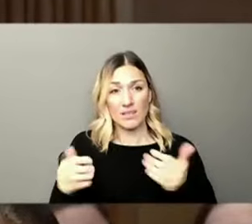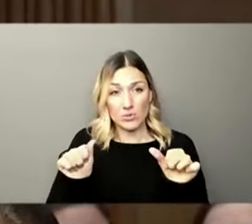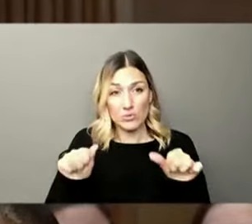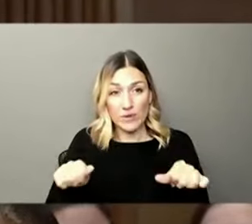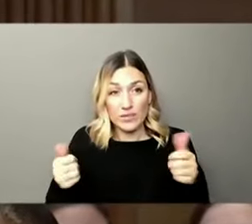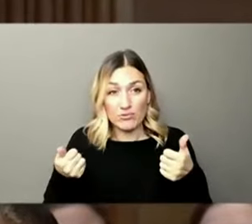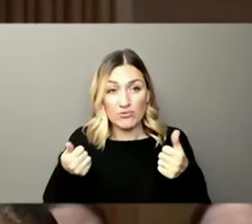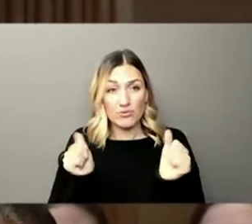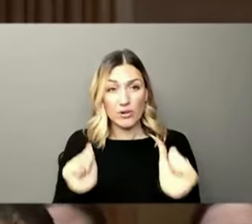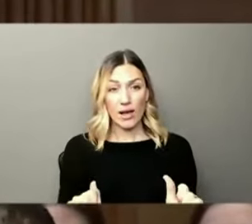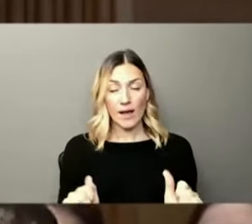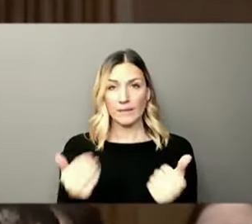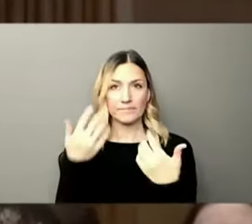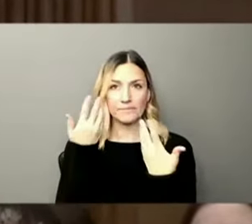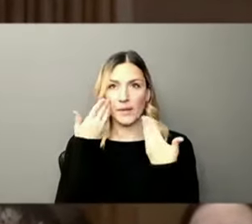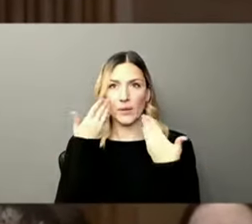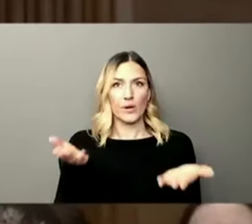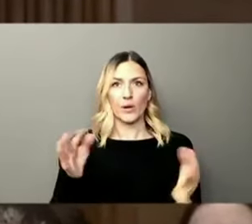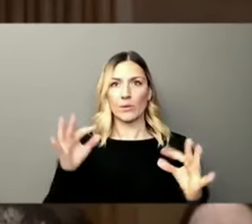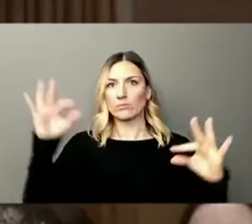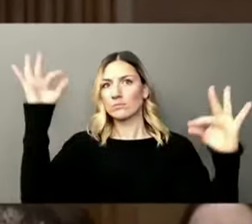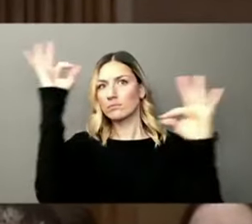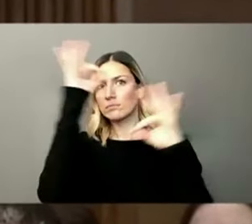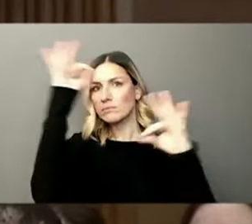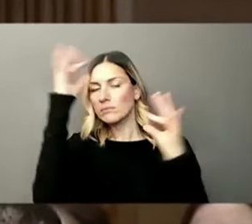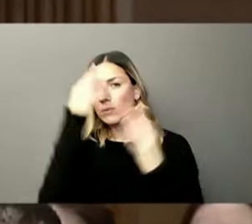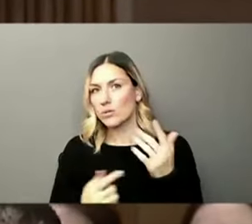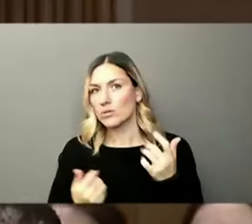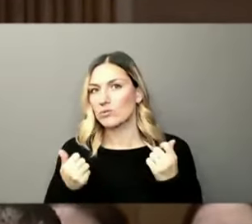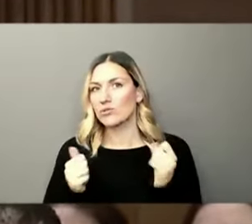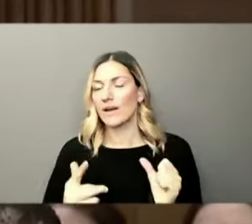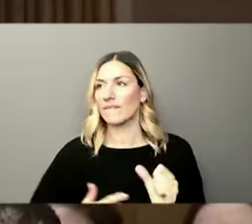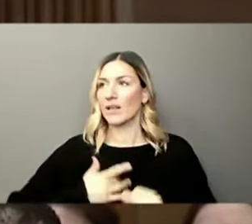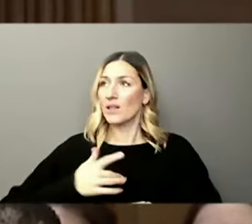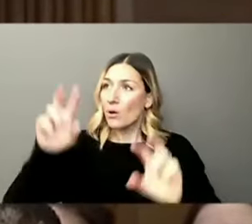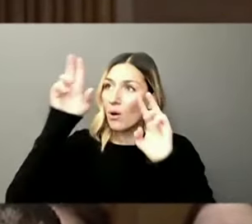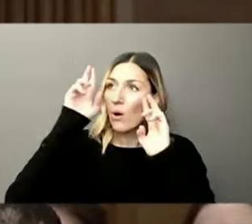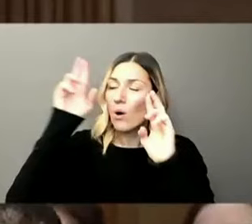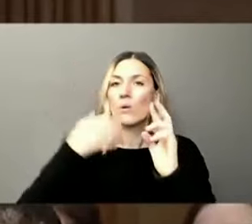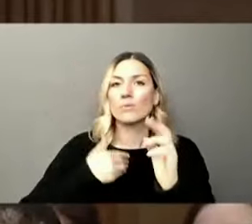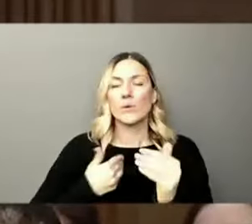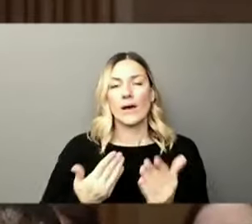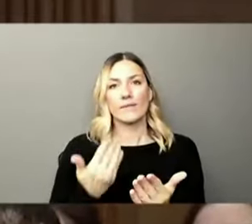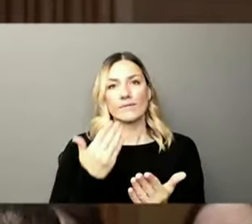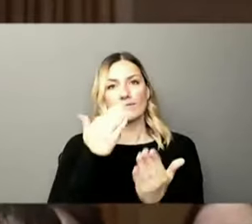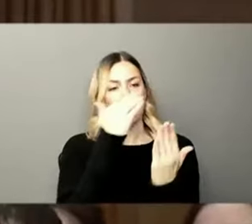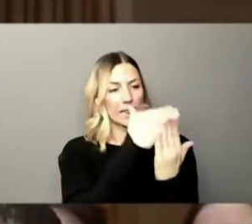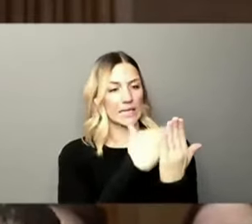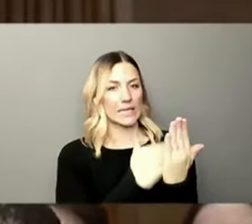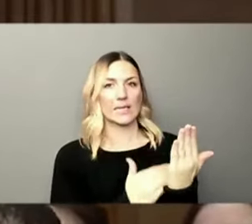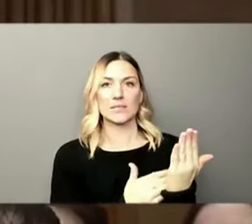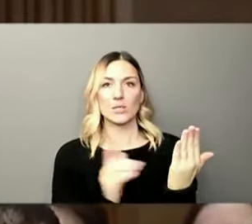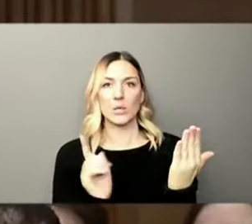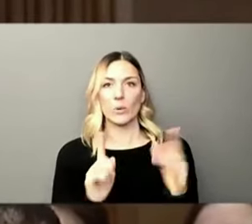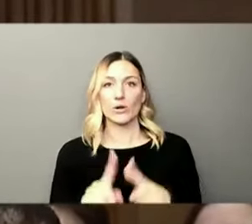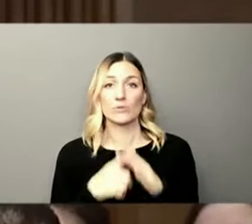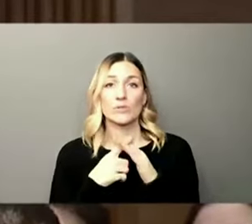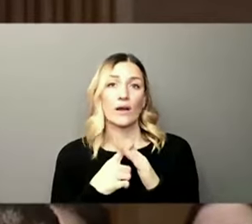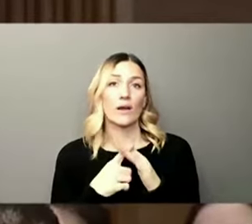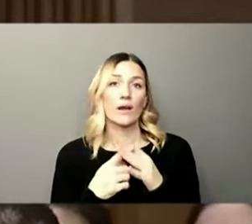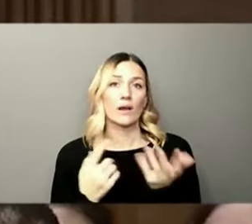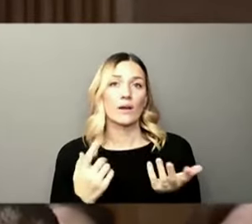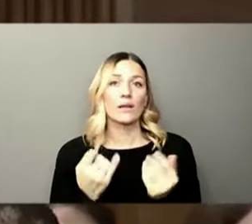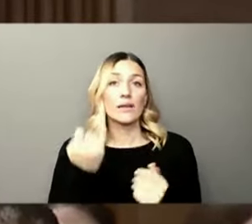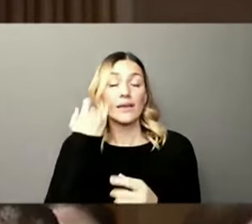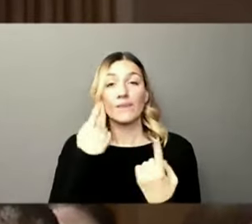try it. Right. And like she was saying, it gives us hope to at least have an idea or something we can start somewhere. We can start, because if it works,